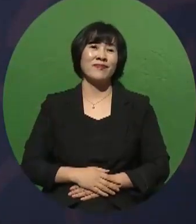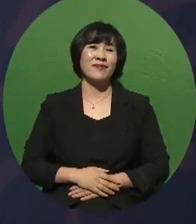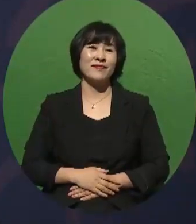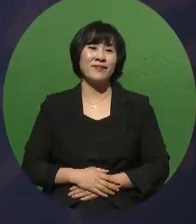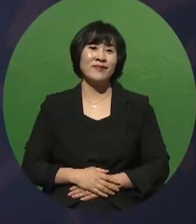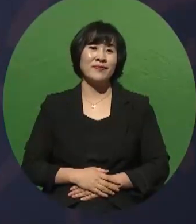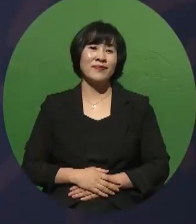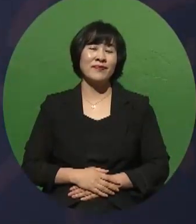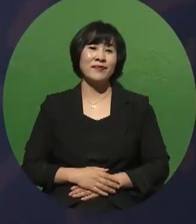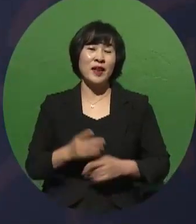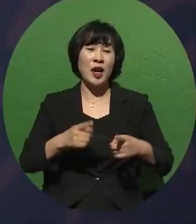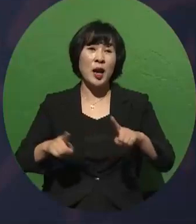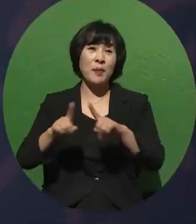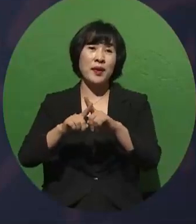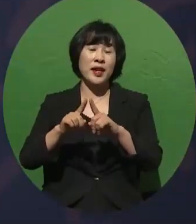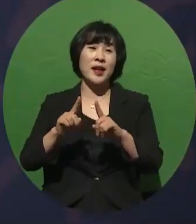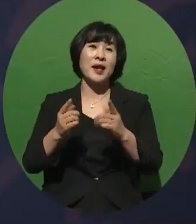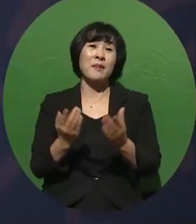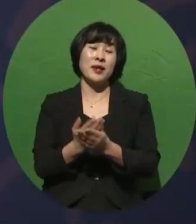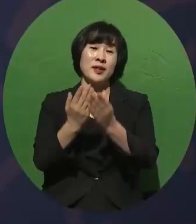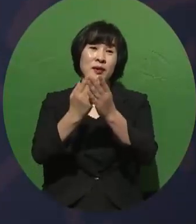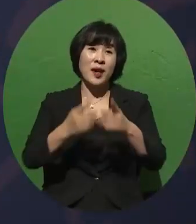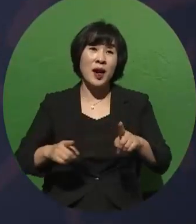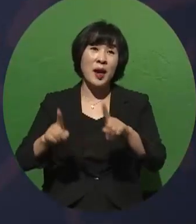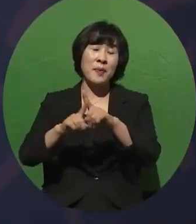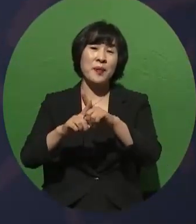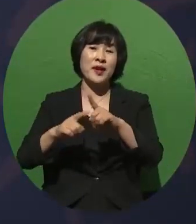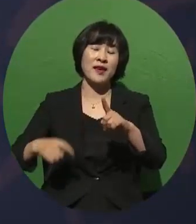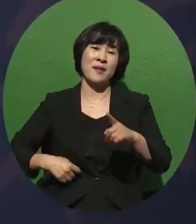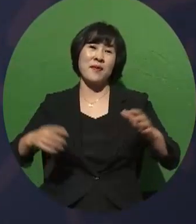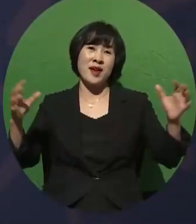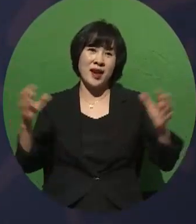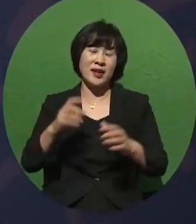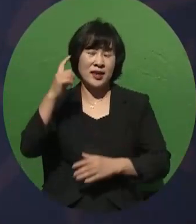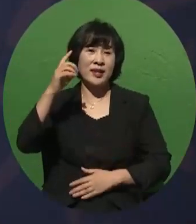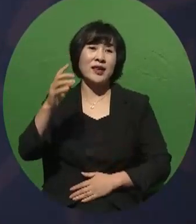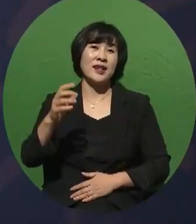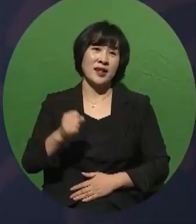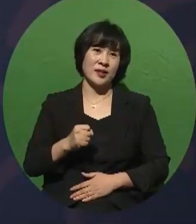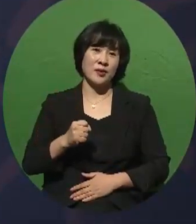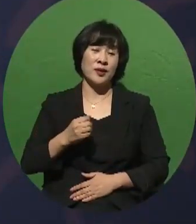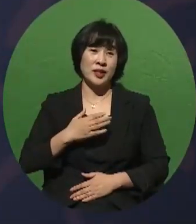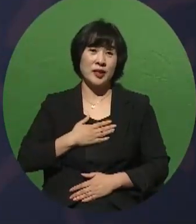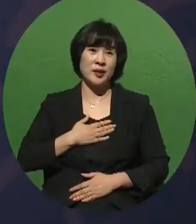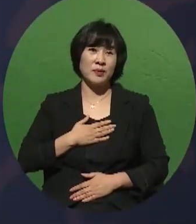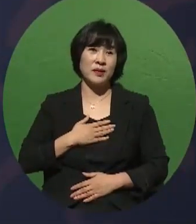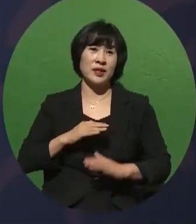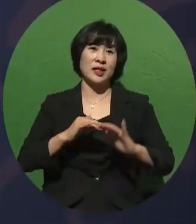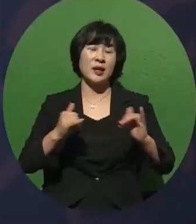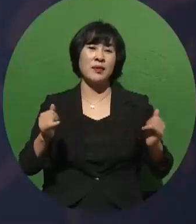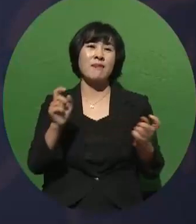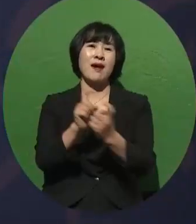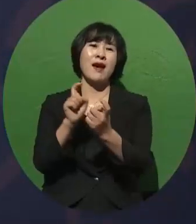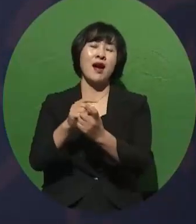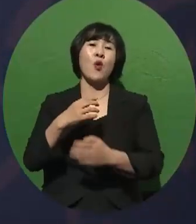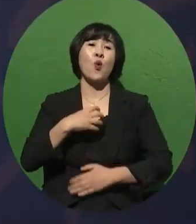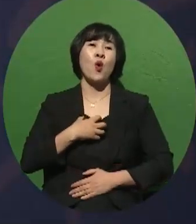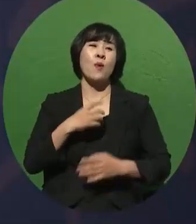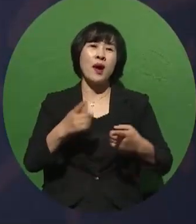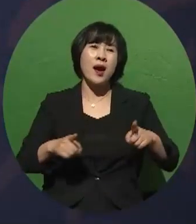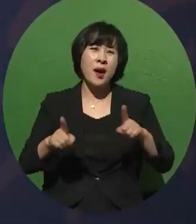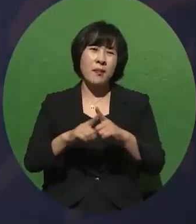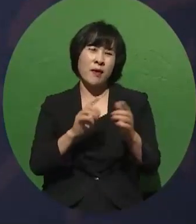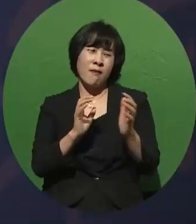we agree with what he said. Through solidarity and cooperation, we have to